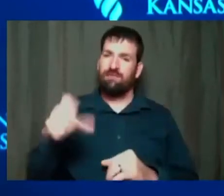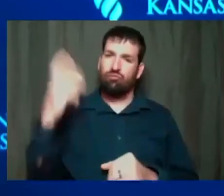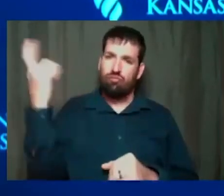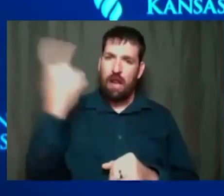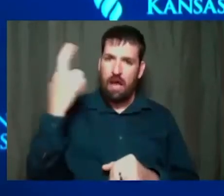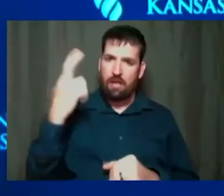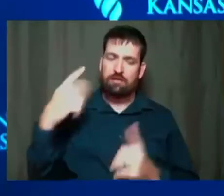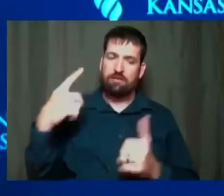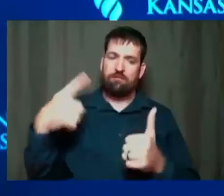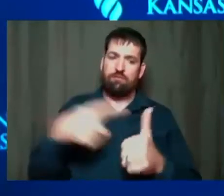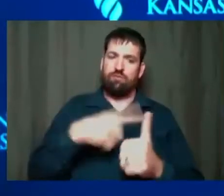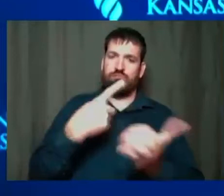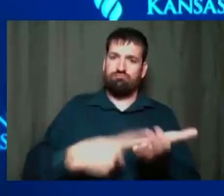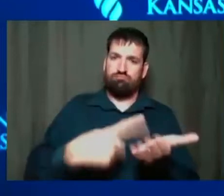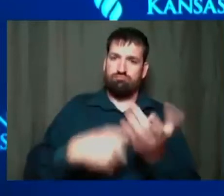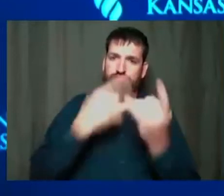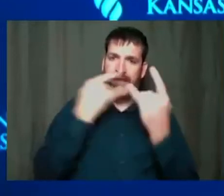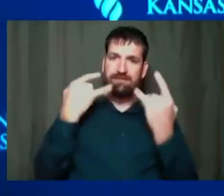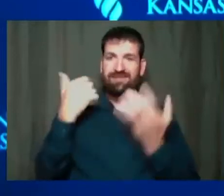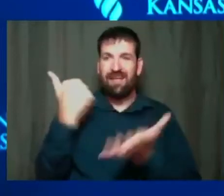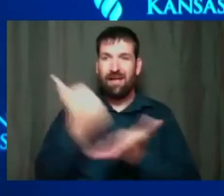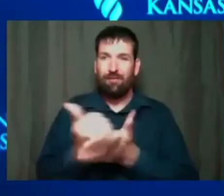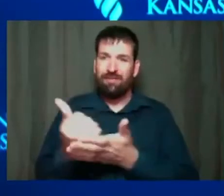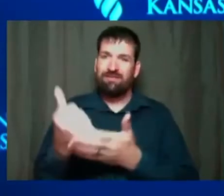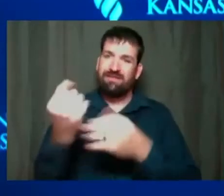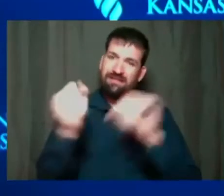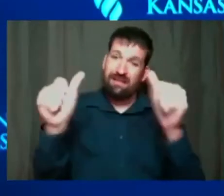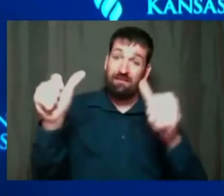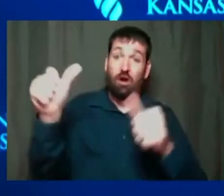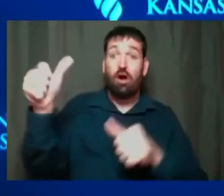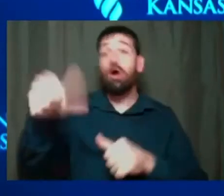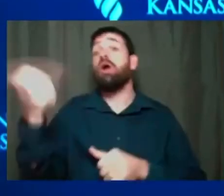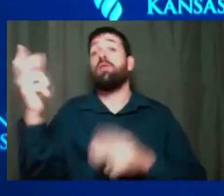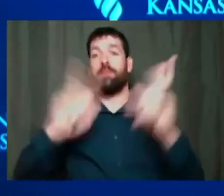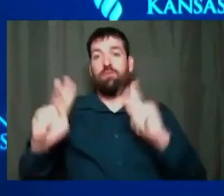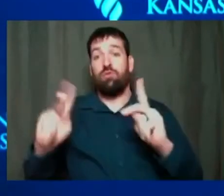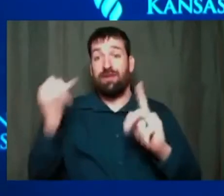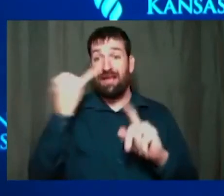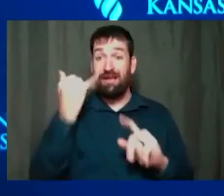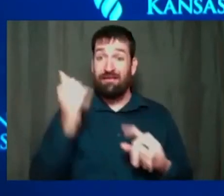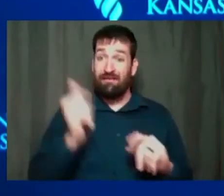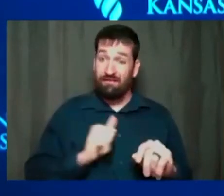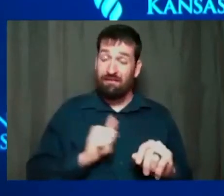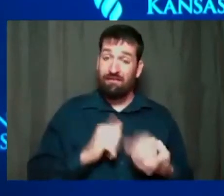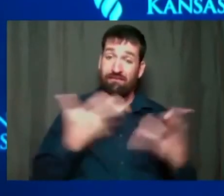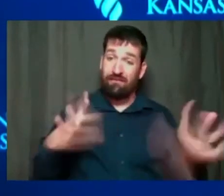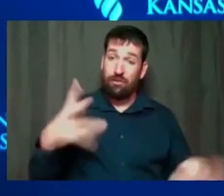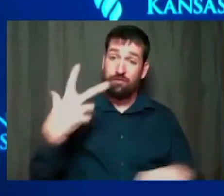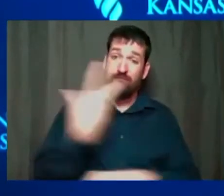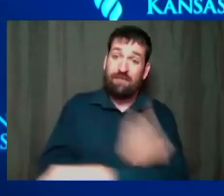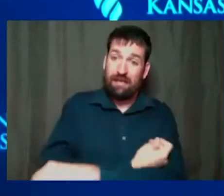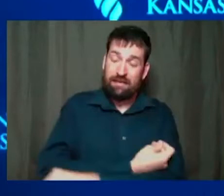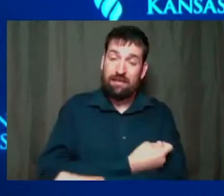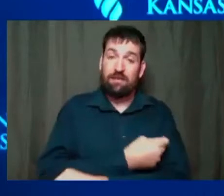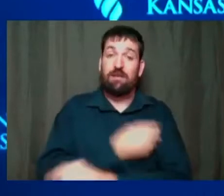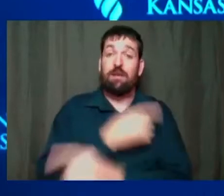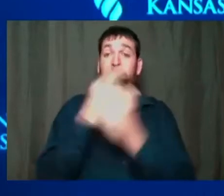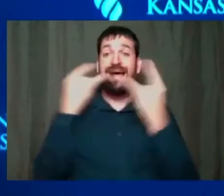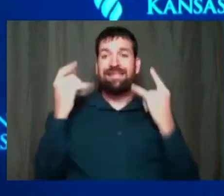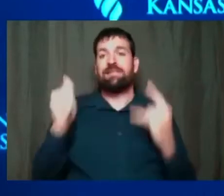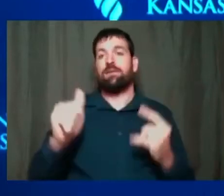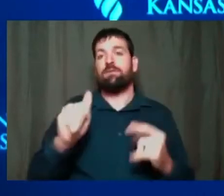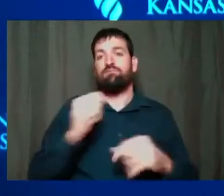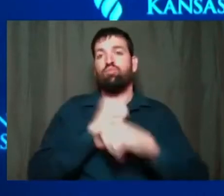masks, we're trying to help save others. But the reality is, if you're fully vaccinated, the mask helps protect you a lot